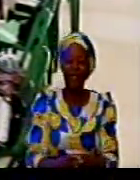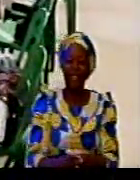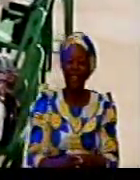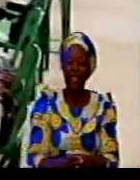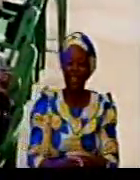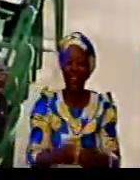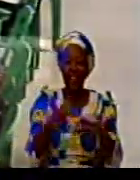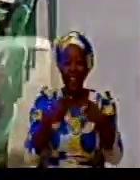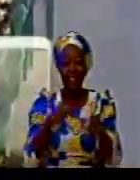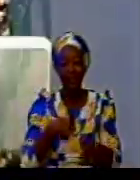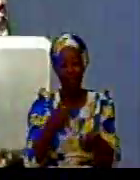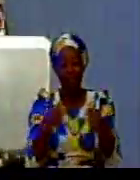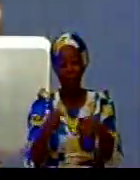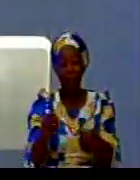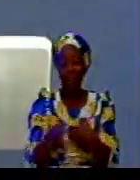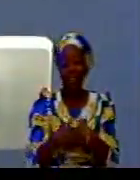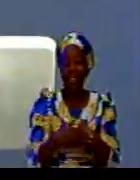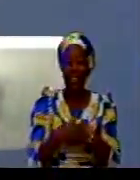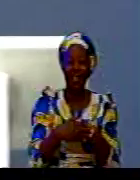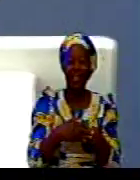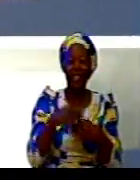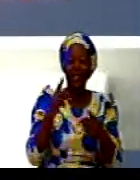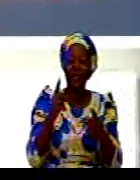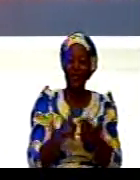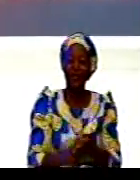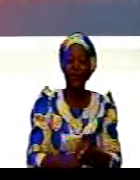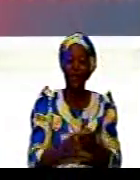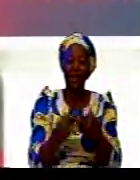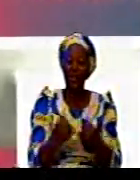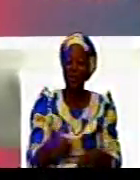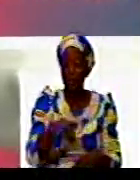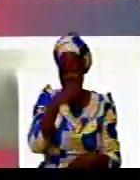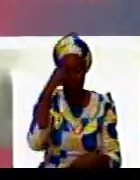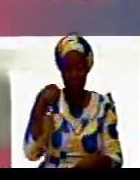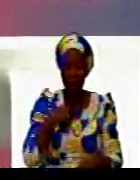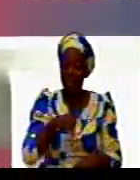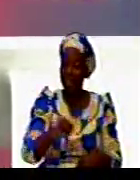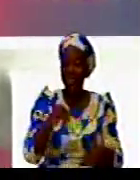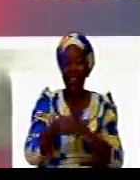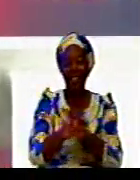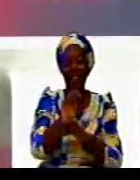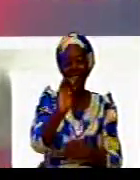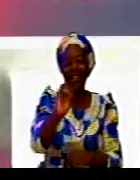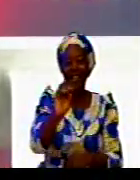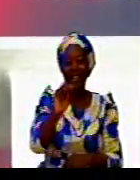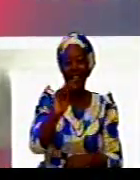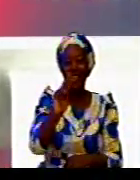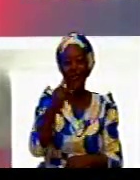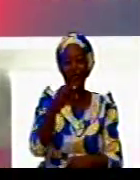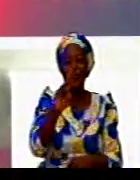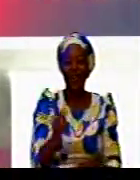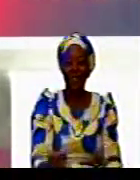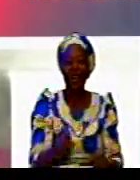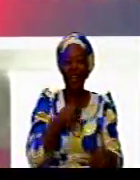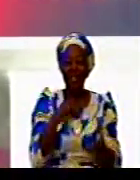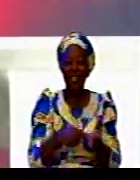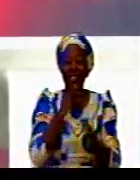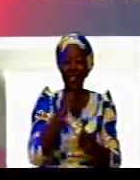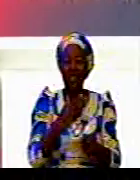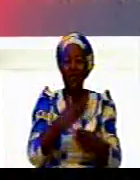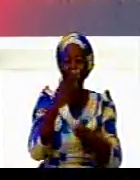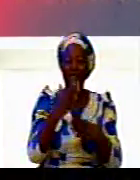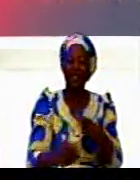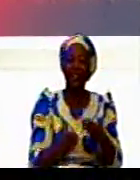Supernatural anointing. Let me come back. We're still in Enugu now.